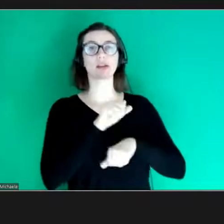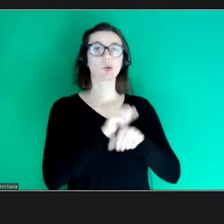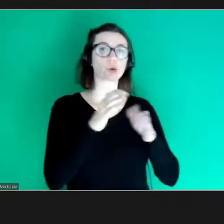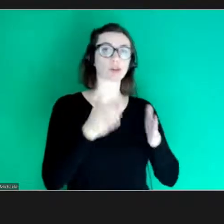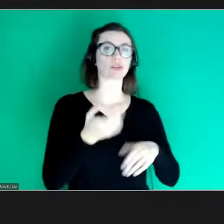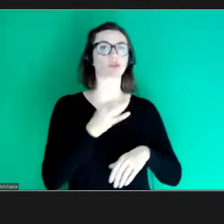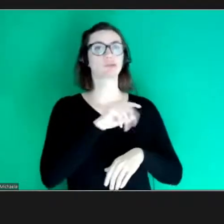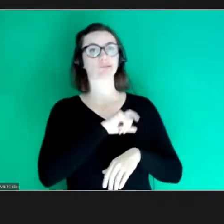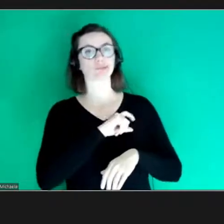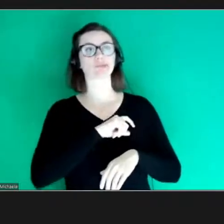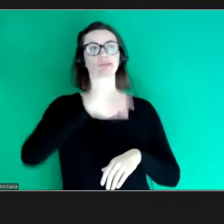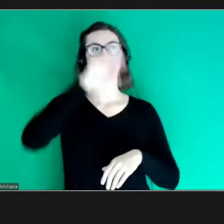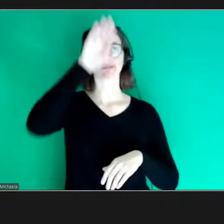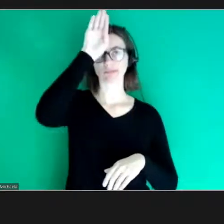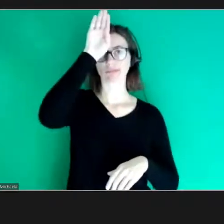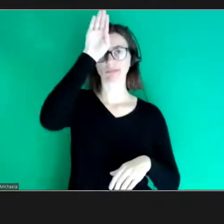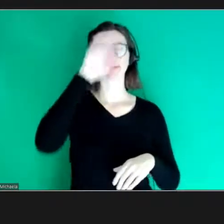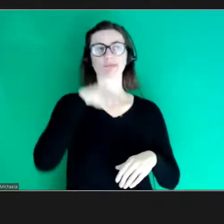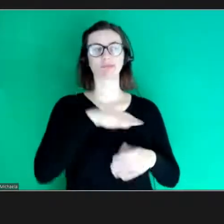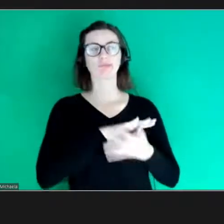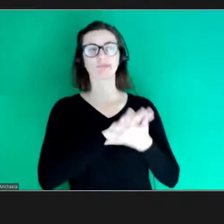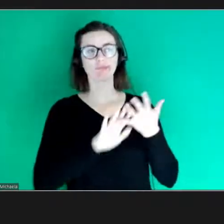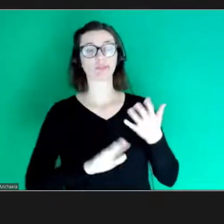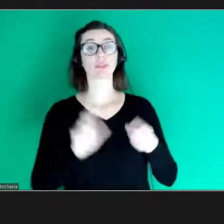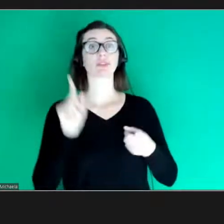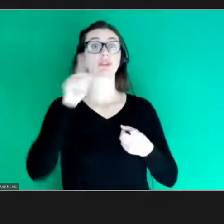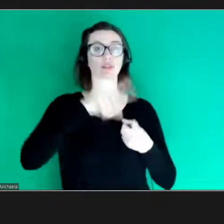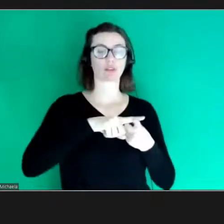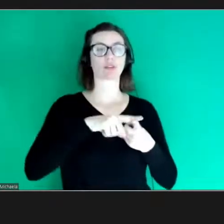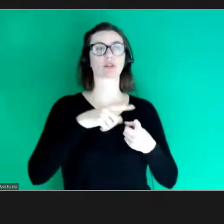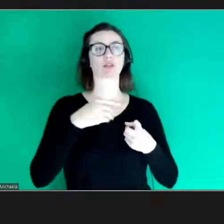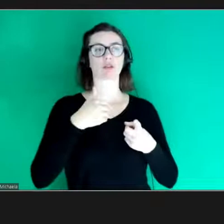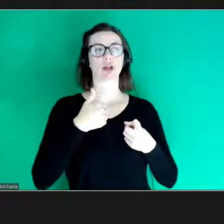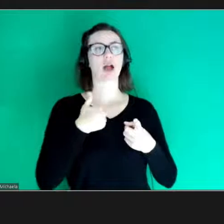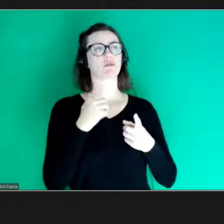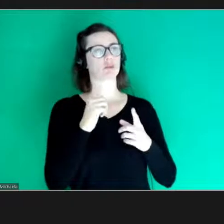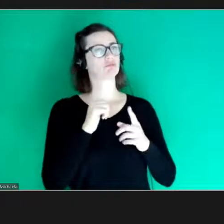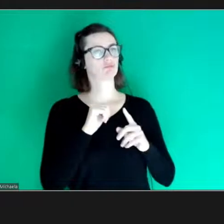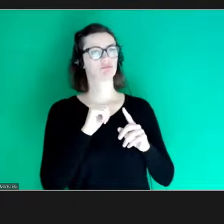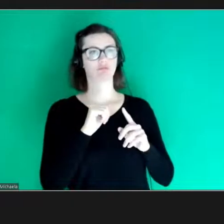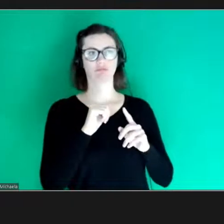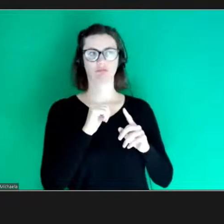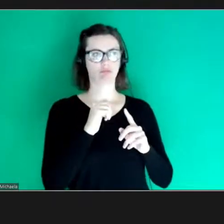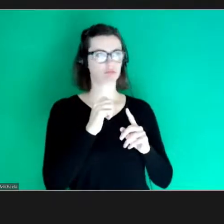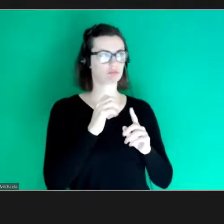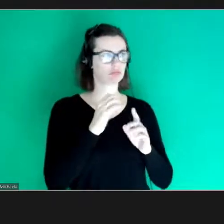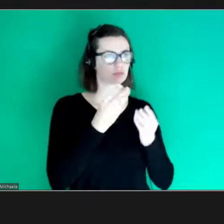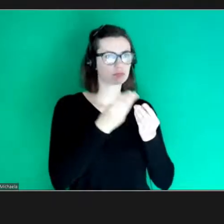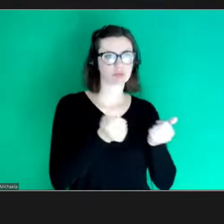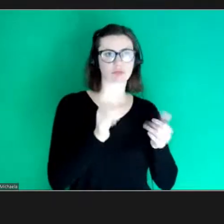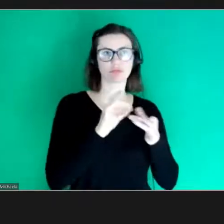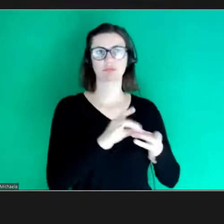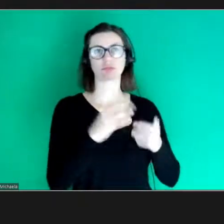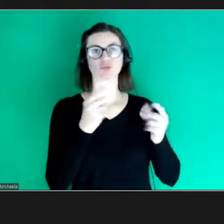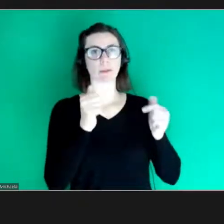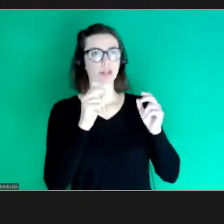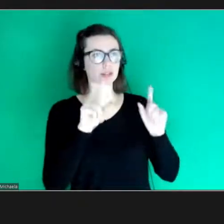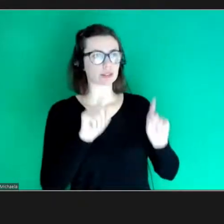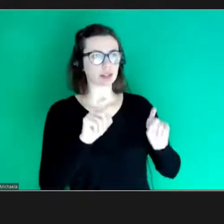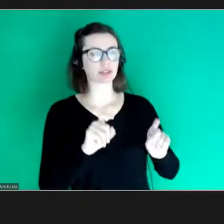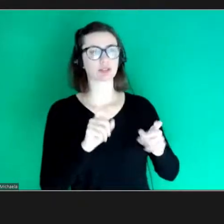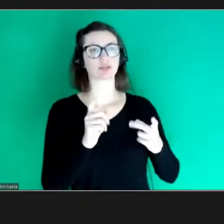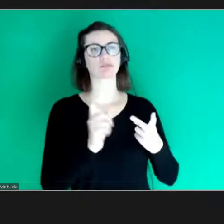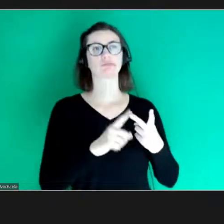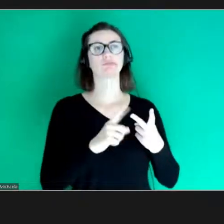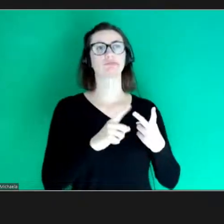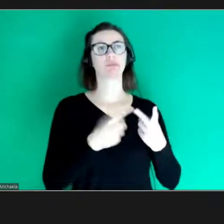or firefighters until there was some kind of resolution reached around both rapid tests and potentially